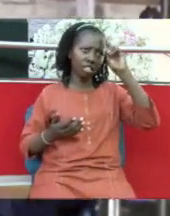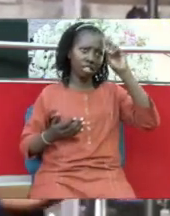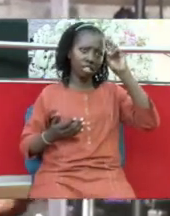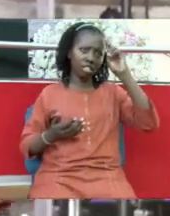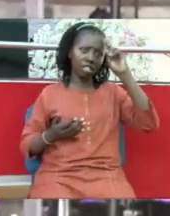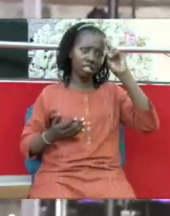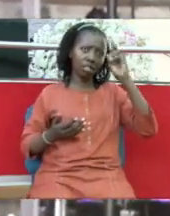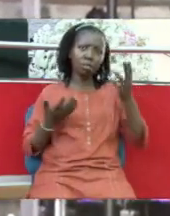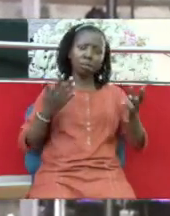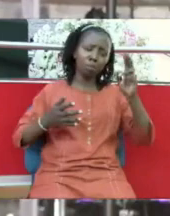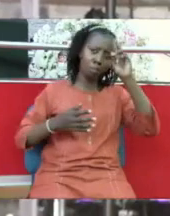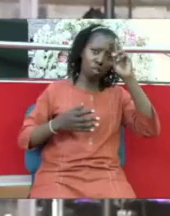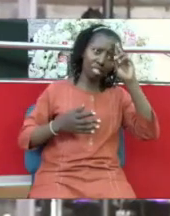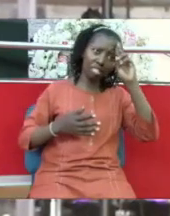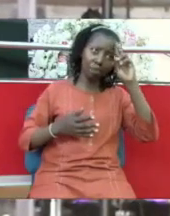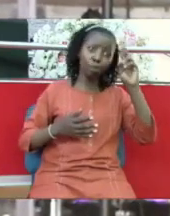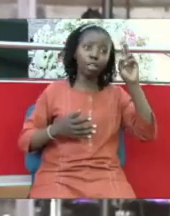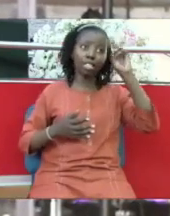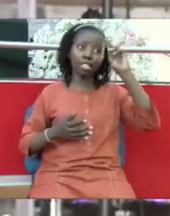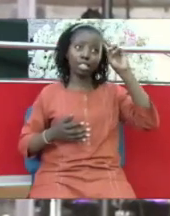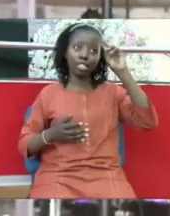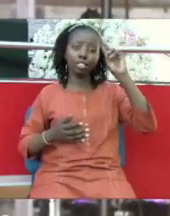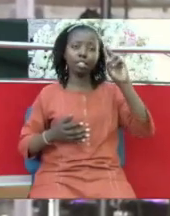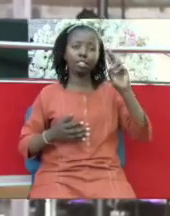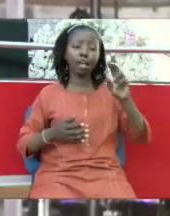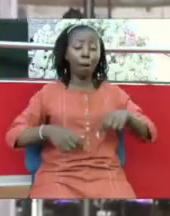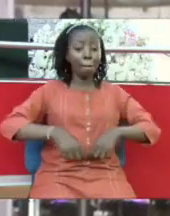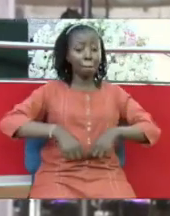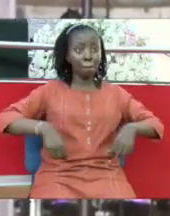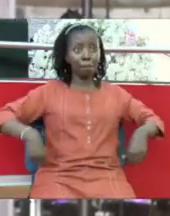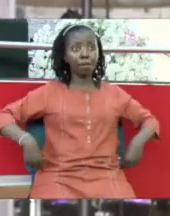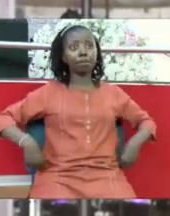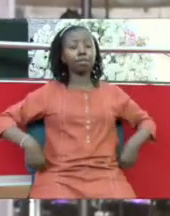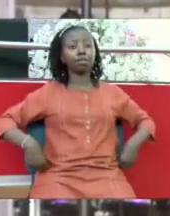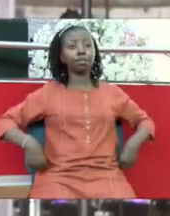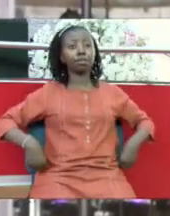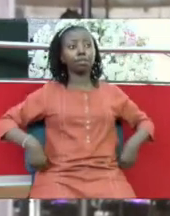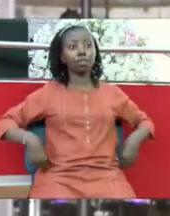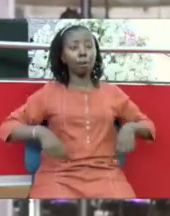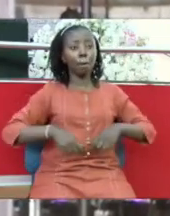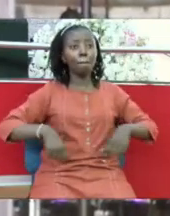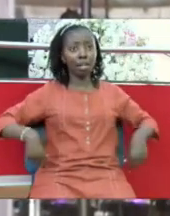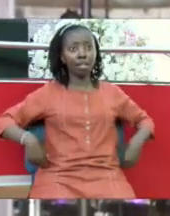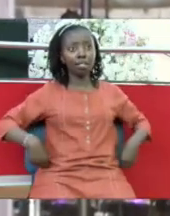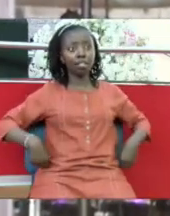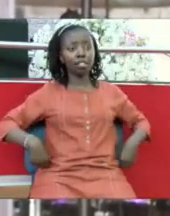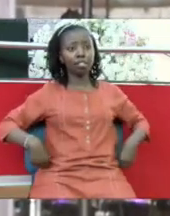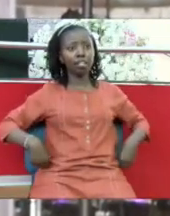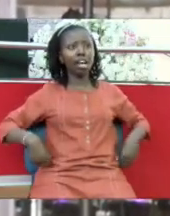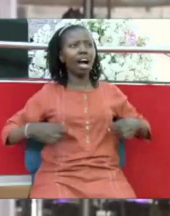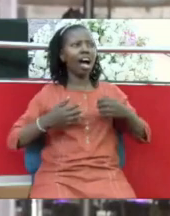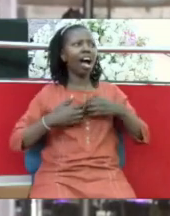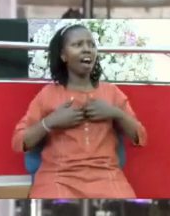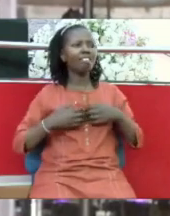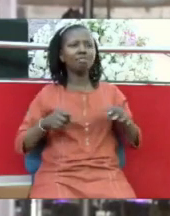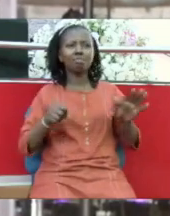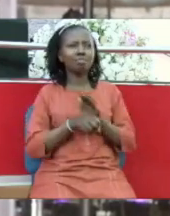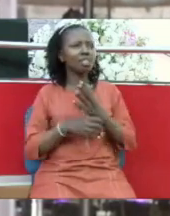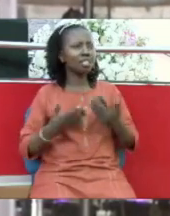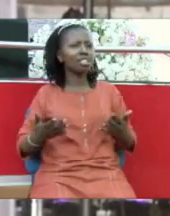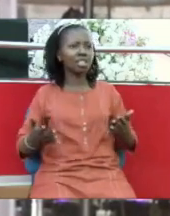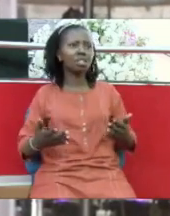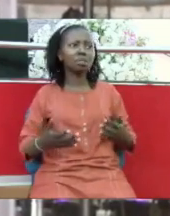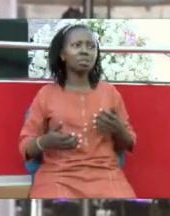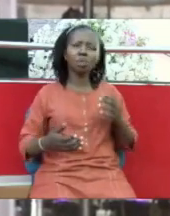like the police, the belt, mshipi, on the belt, there is so much equipment, you wonder how he's able to